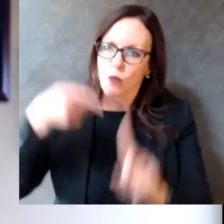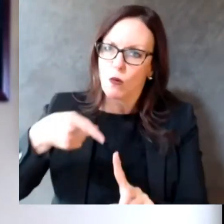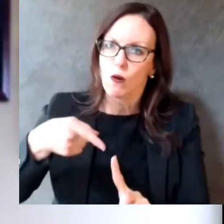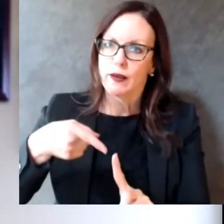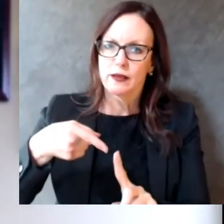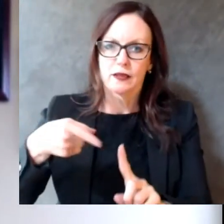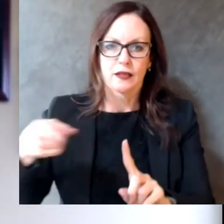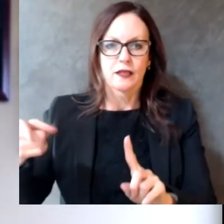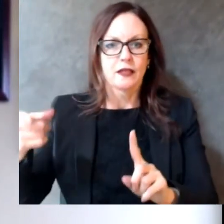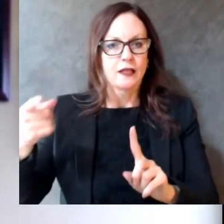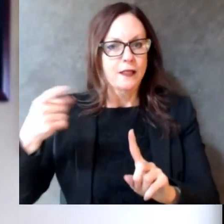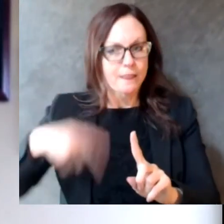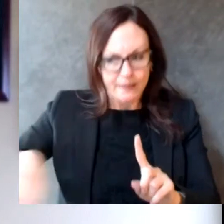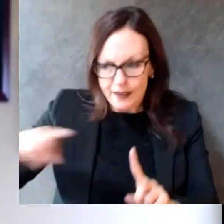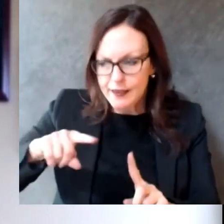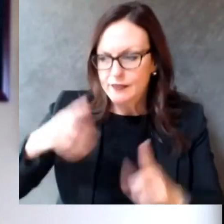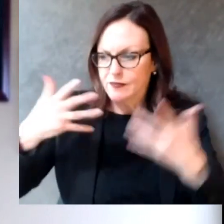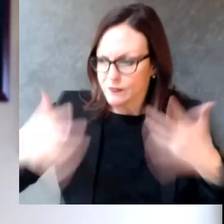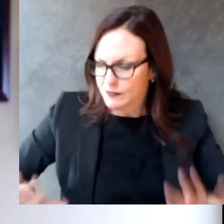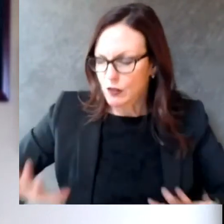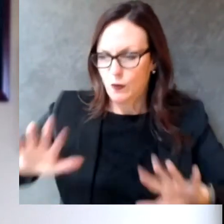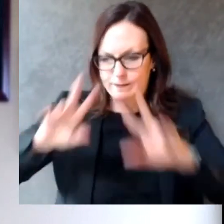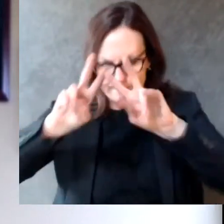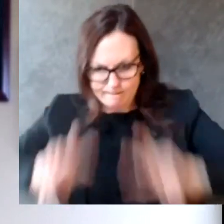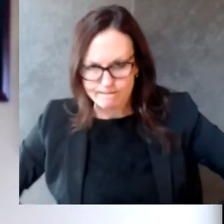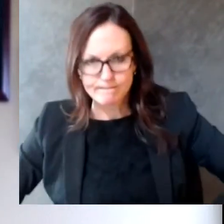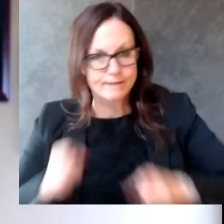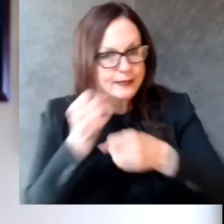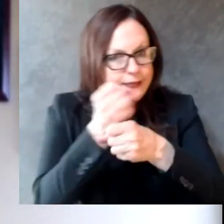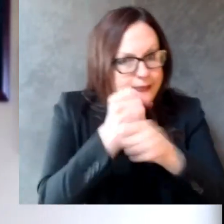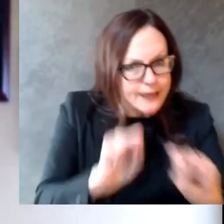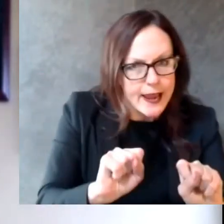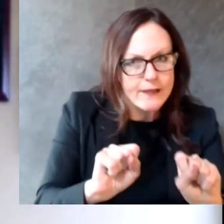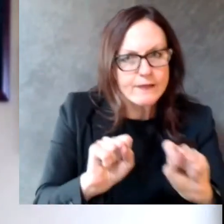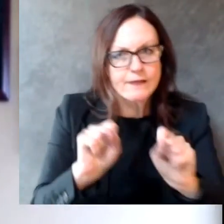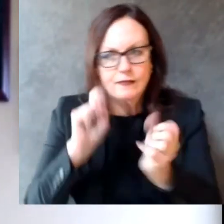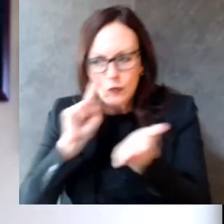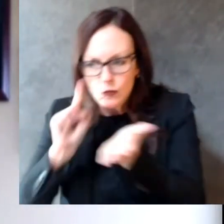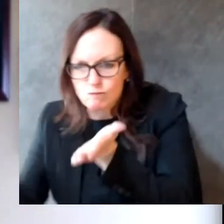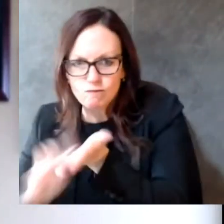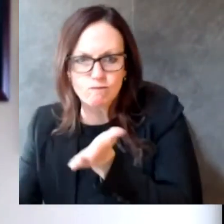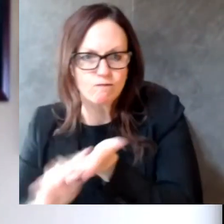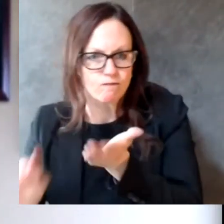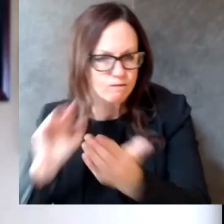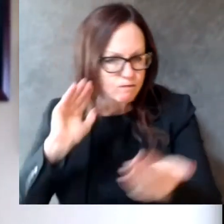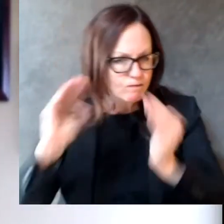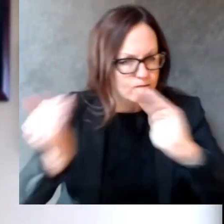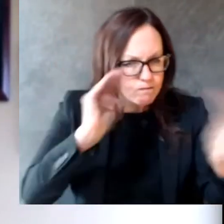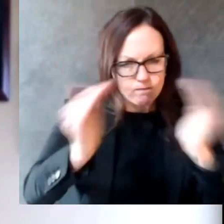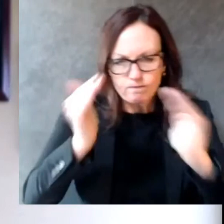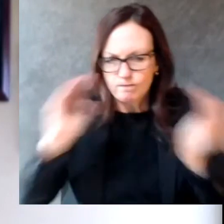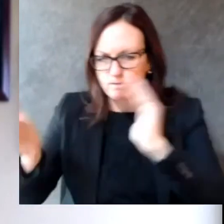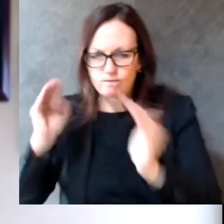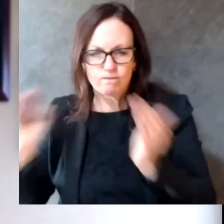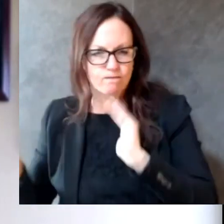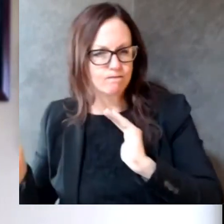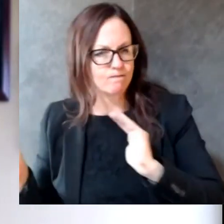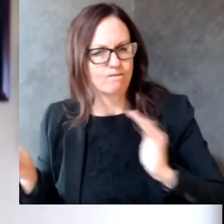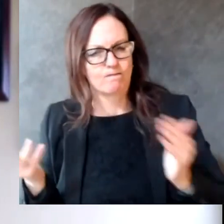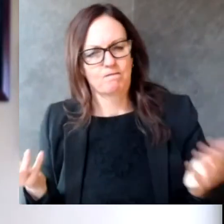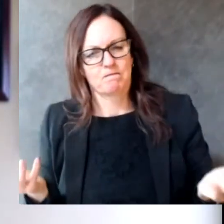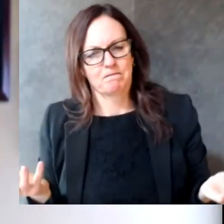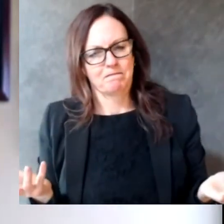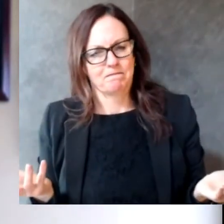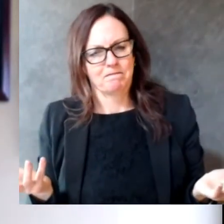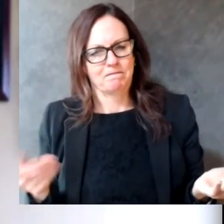and confident in our vaccine safety system, that we can find something that affects a very, very small number of people, understand it really well, and